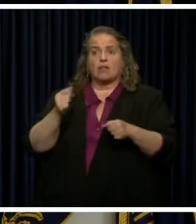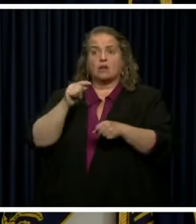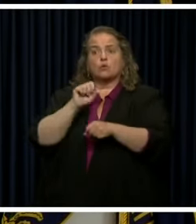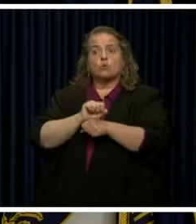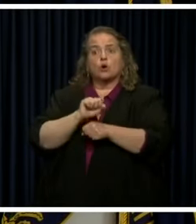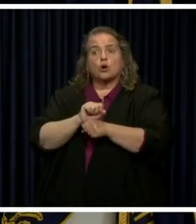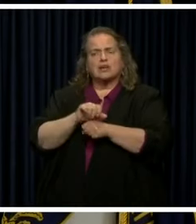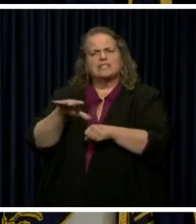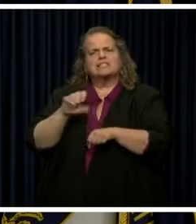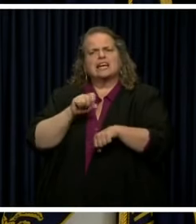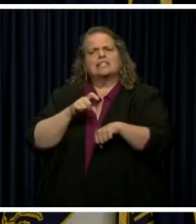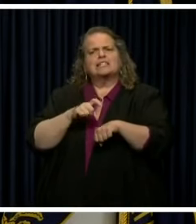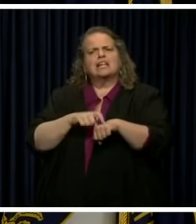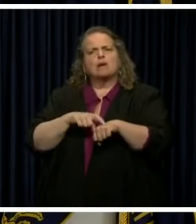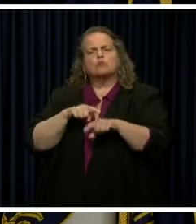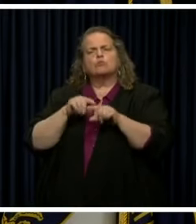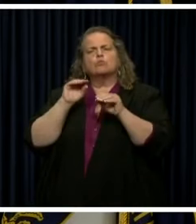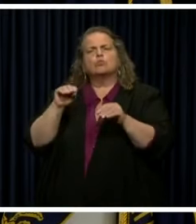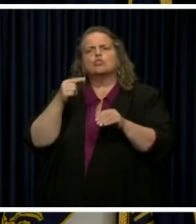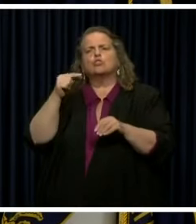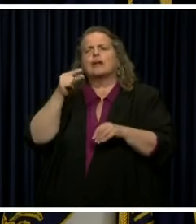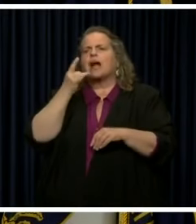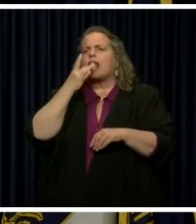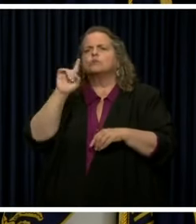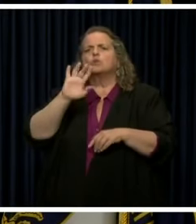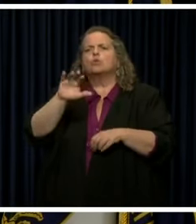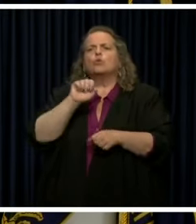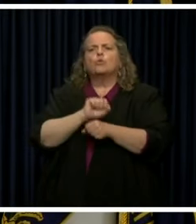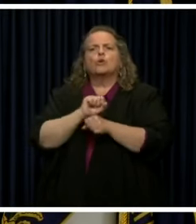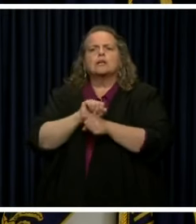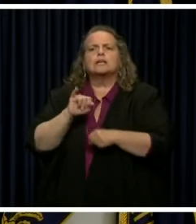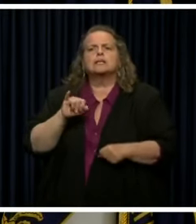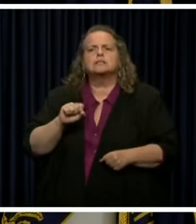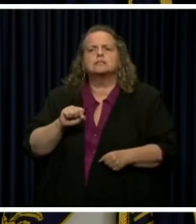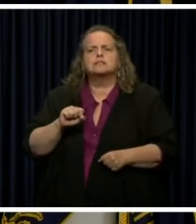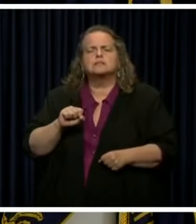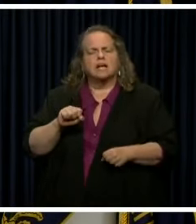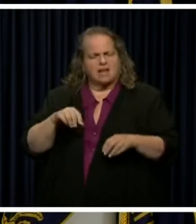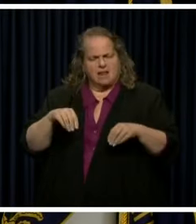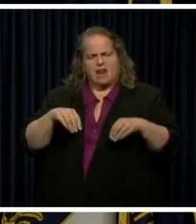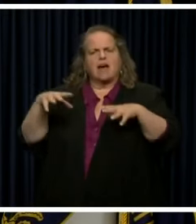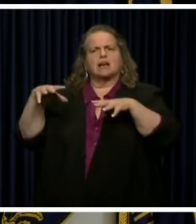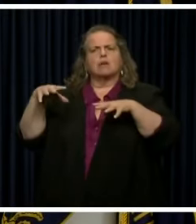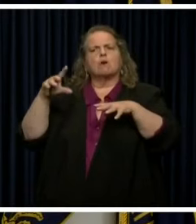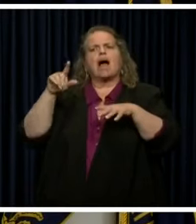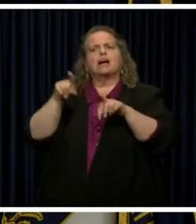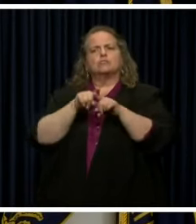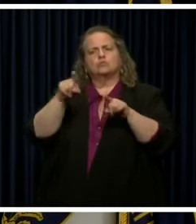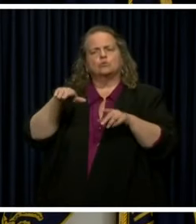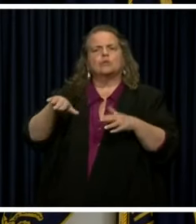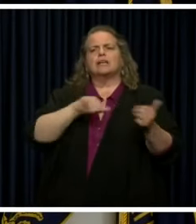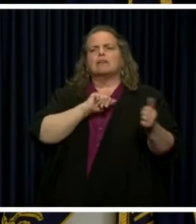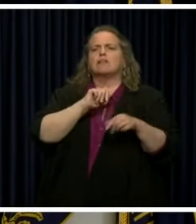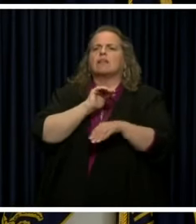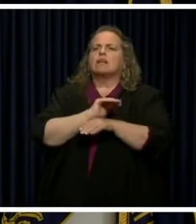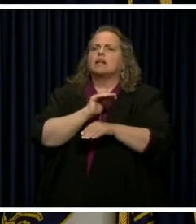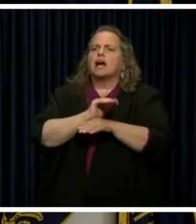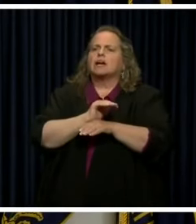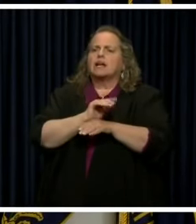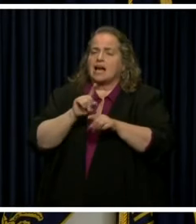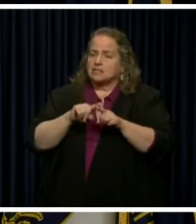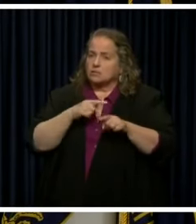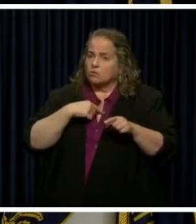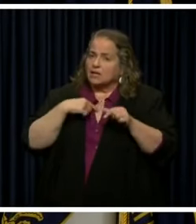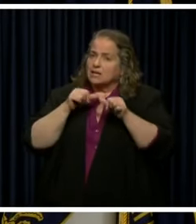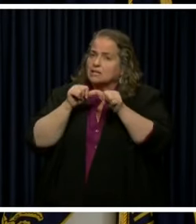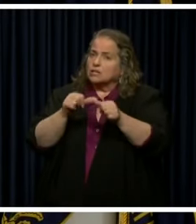time to install some of those green lights wherever that work is, to light up as you're leaving in the night. As we continue